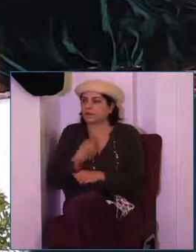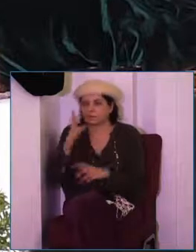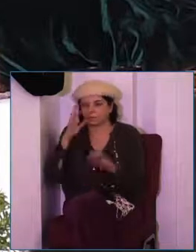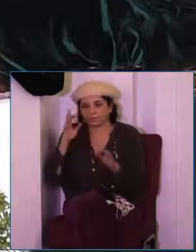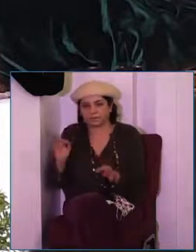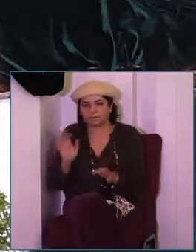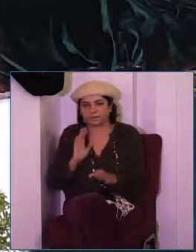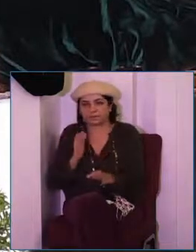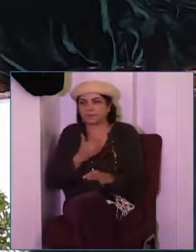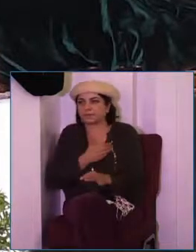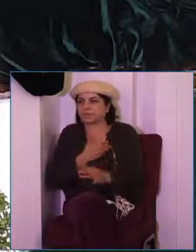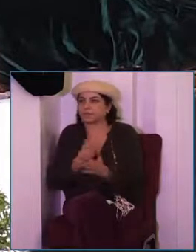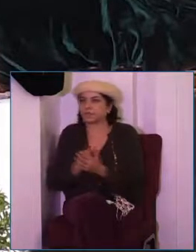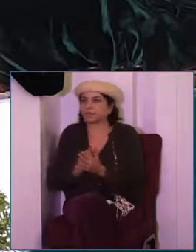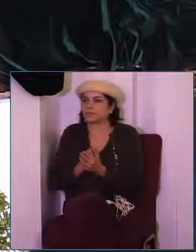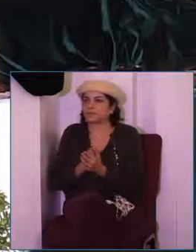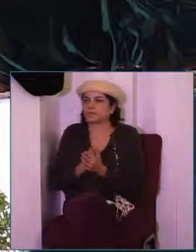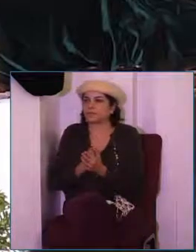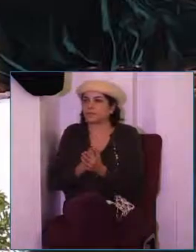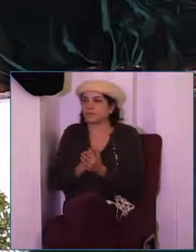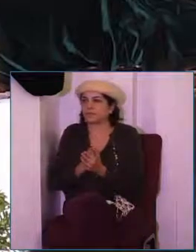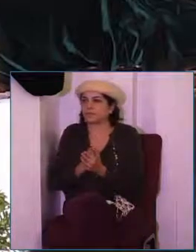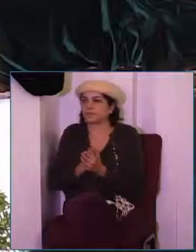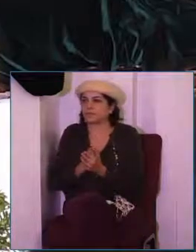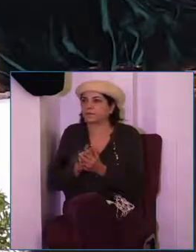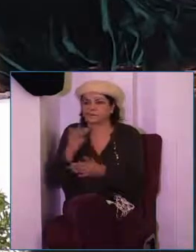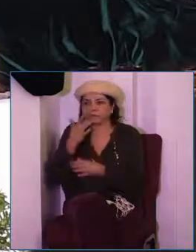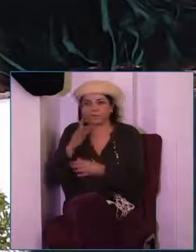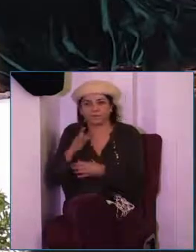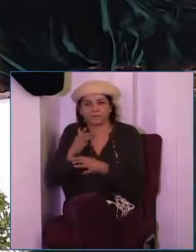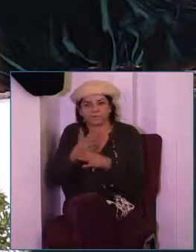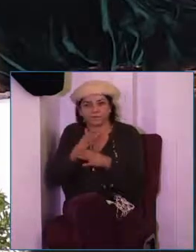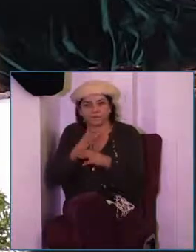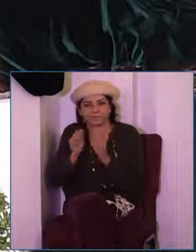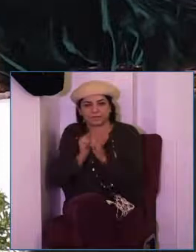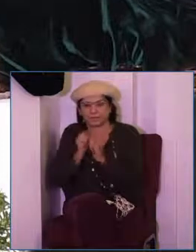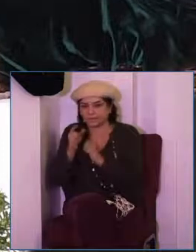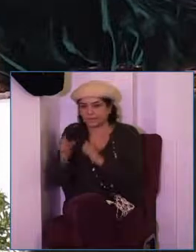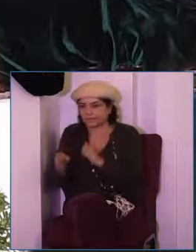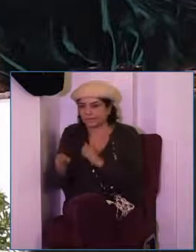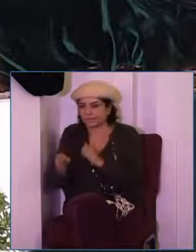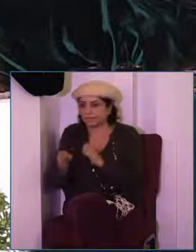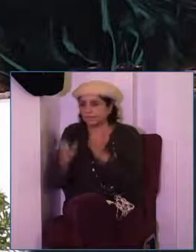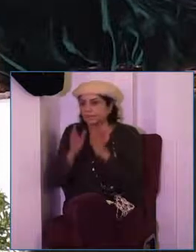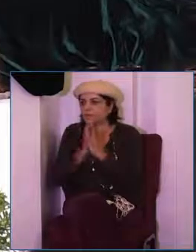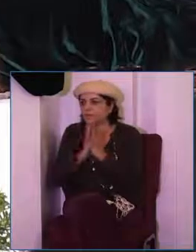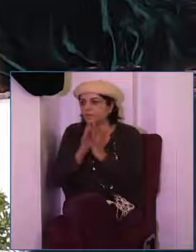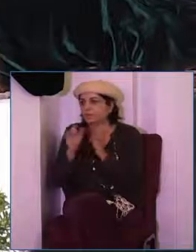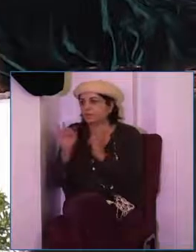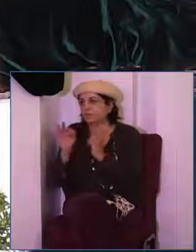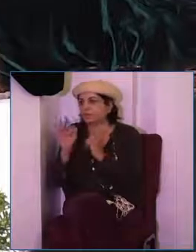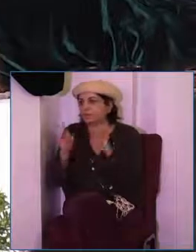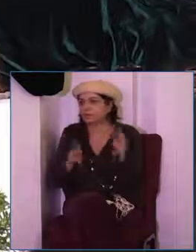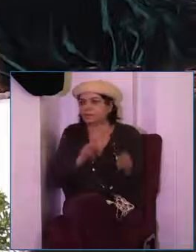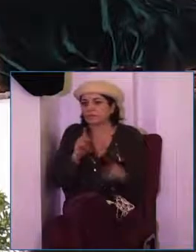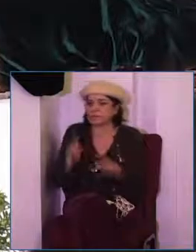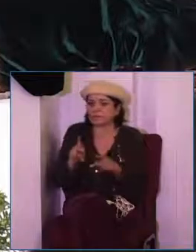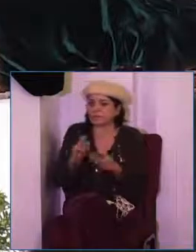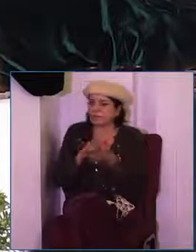ours. And so I have the privilege to share with you the prayers of the people that was